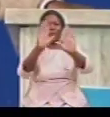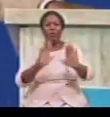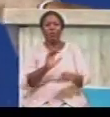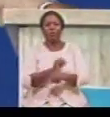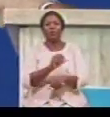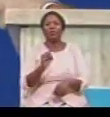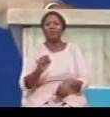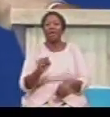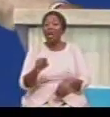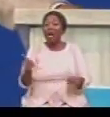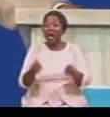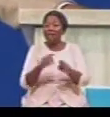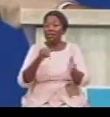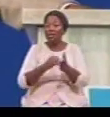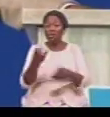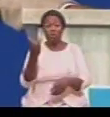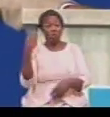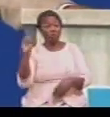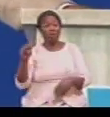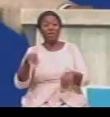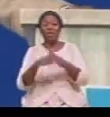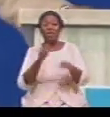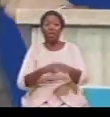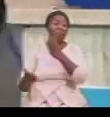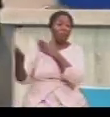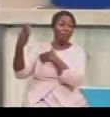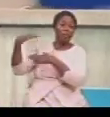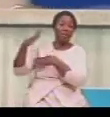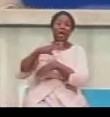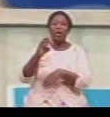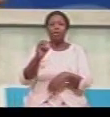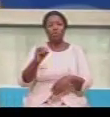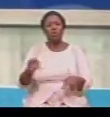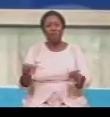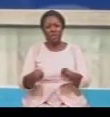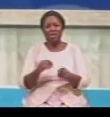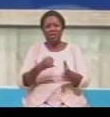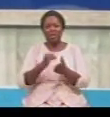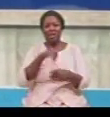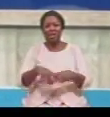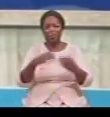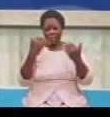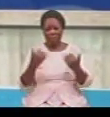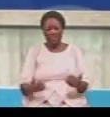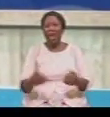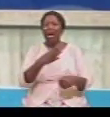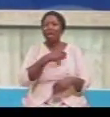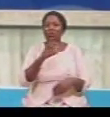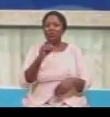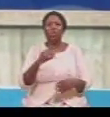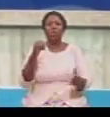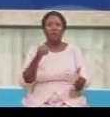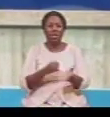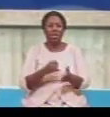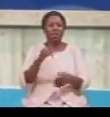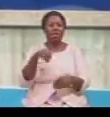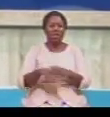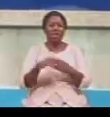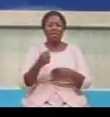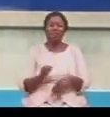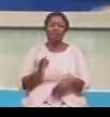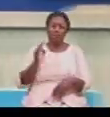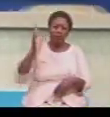miracles, as it was in the past, and so in the present, and so in the